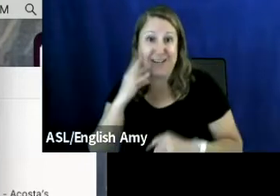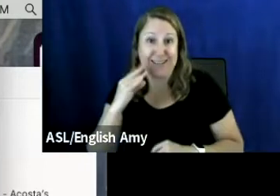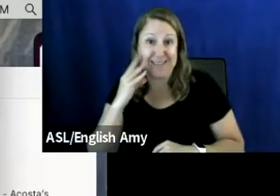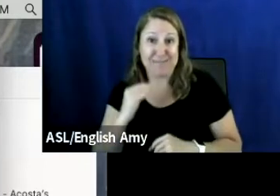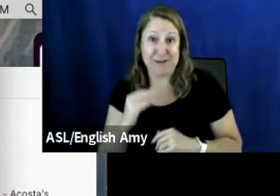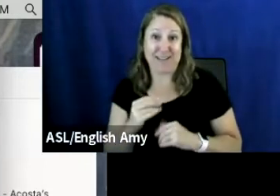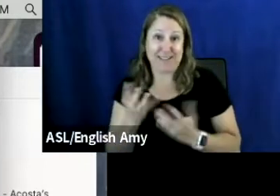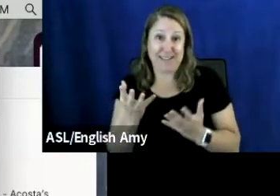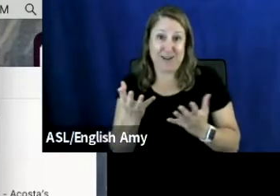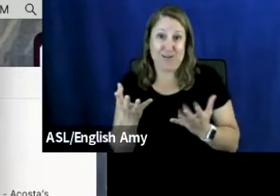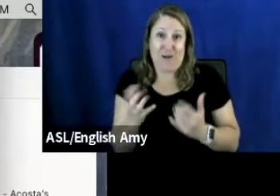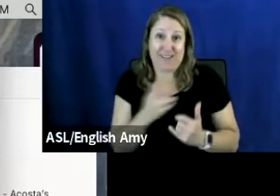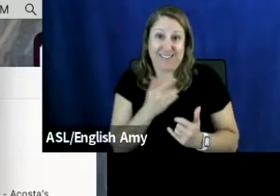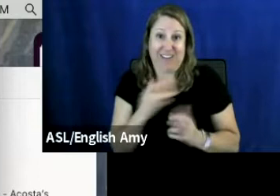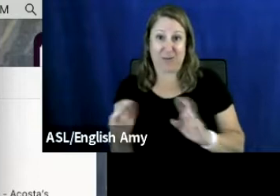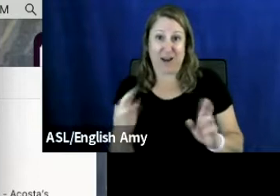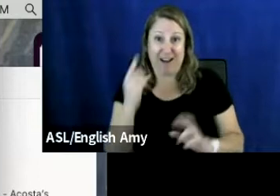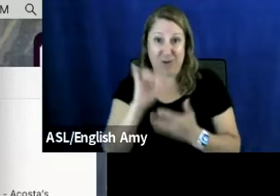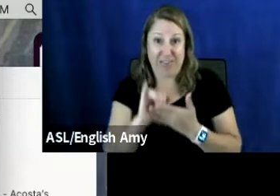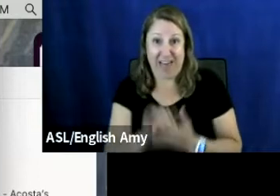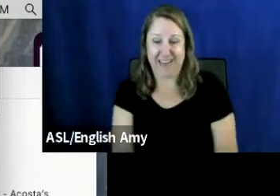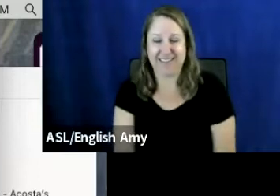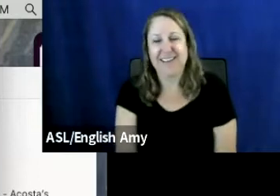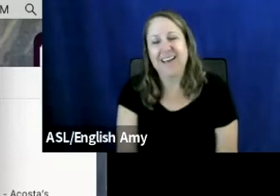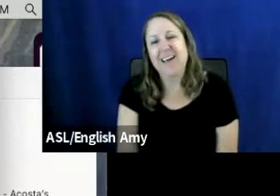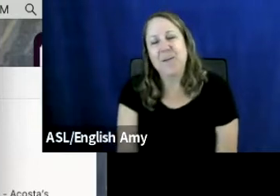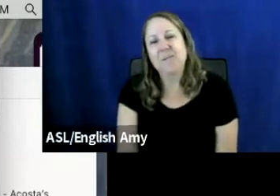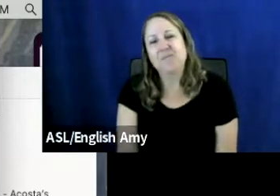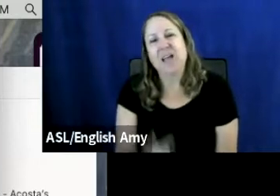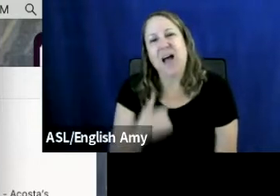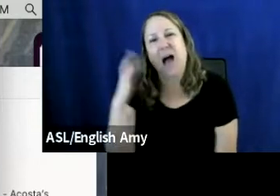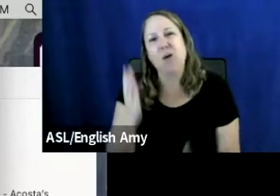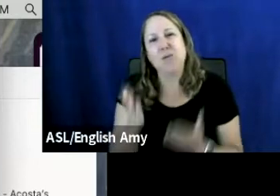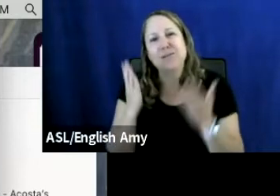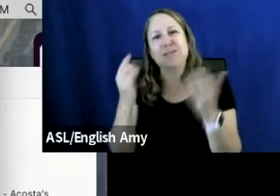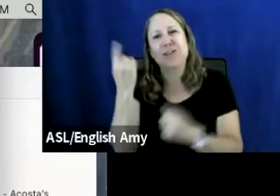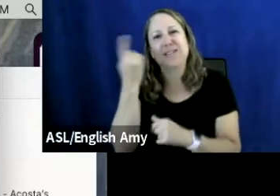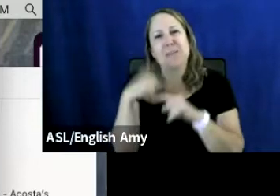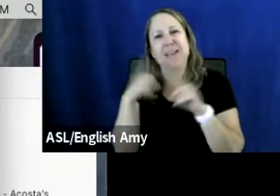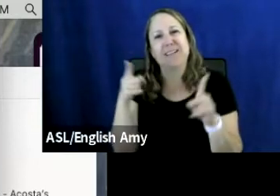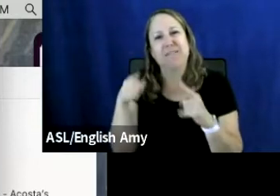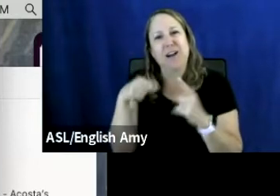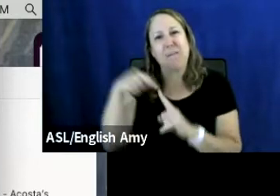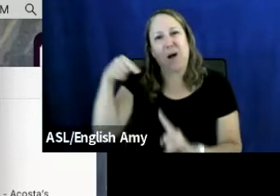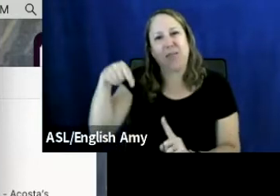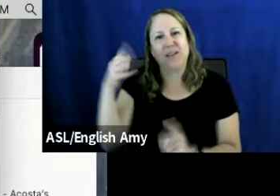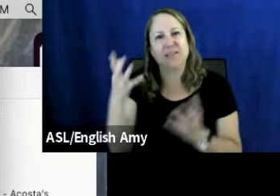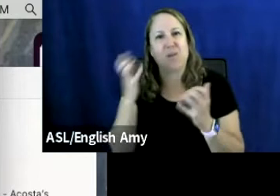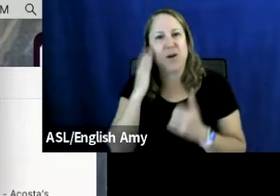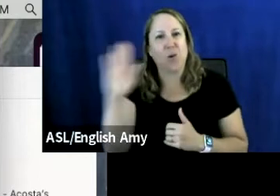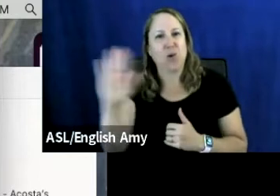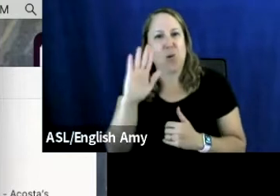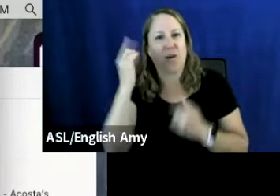yourself. I'm going to suggest a different thought about this, and I'd like to hear what you think about it.